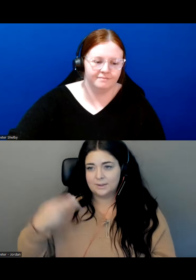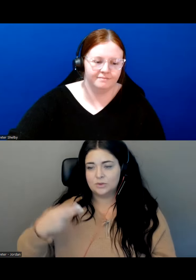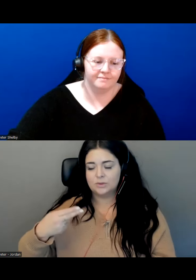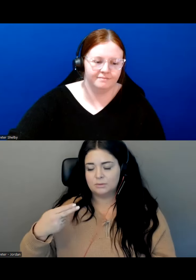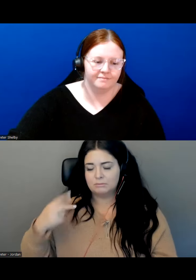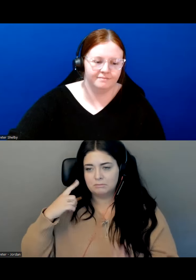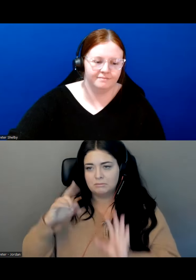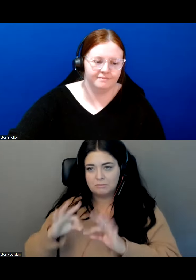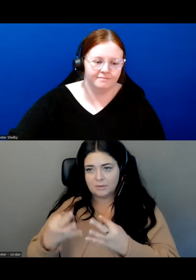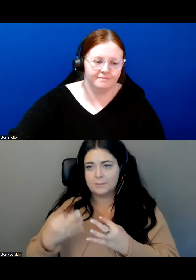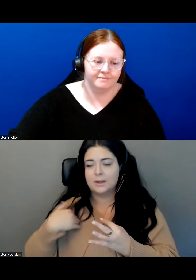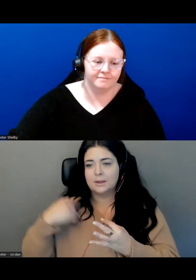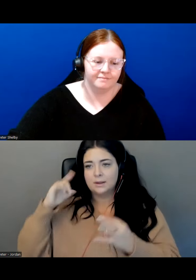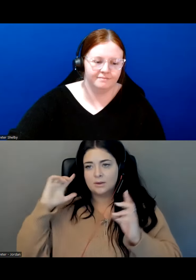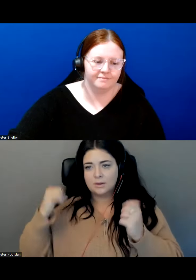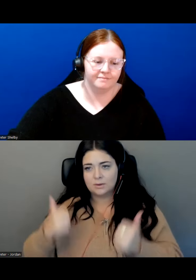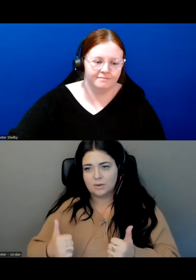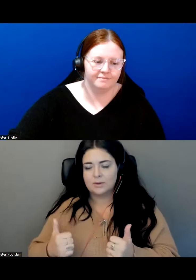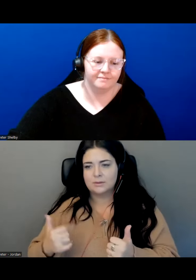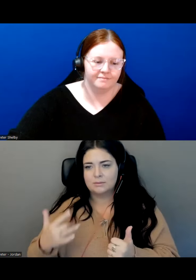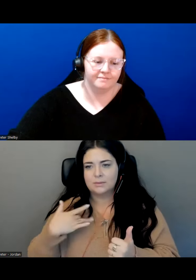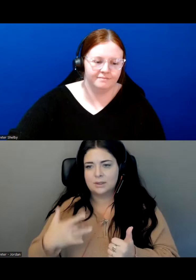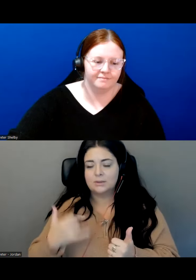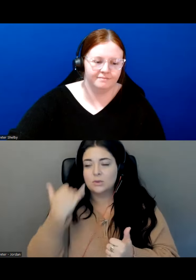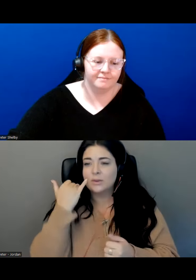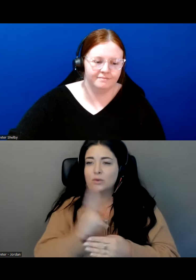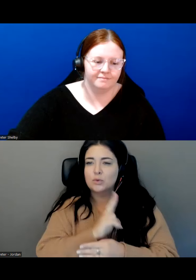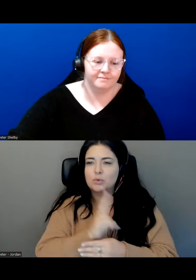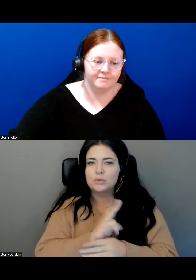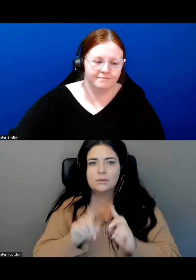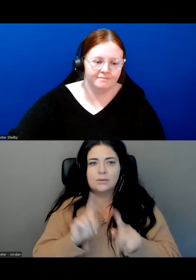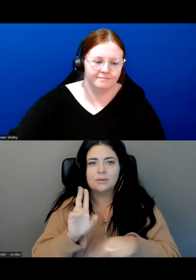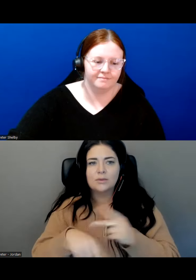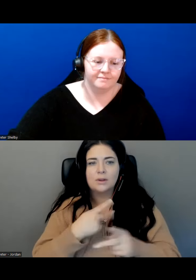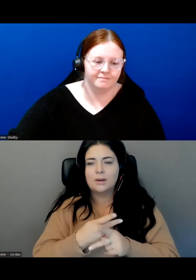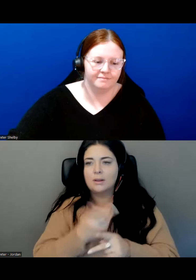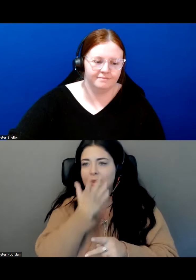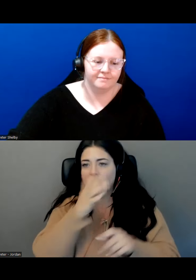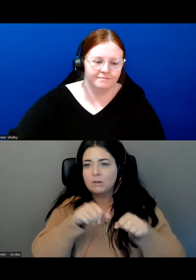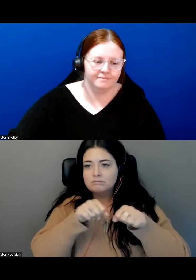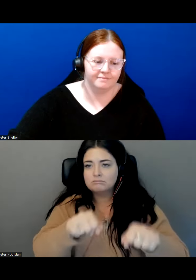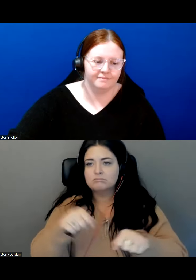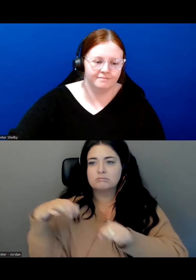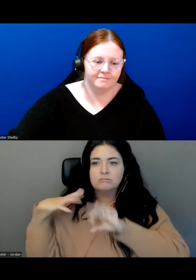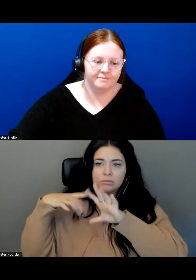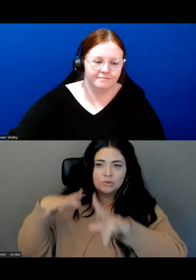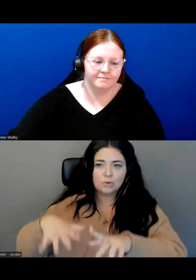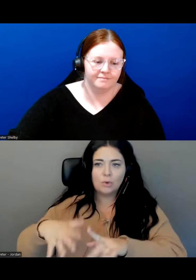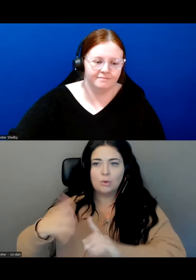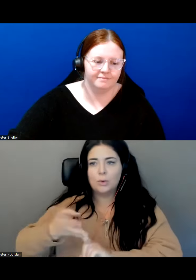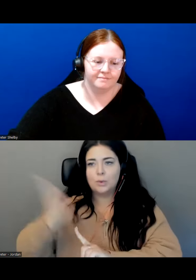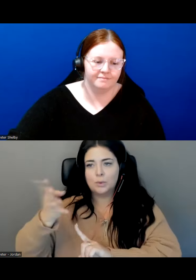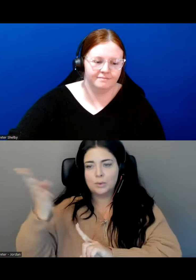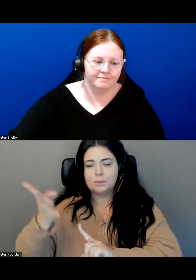loss. So even if you're using things like tools at home, lawnmowers, snow blowers, going